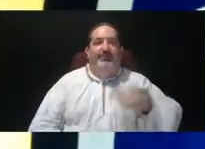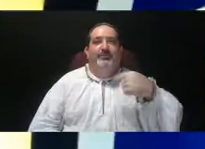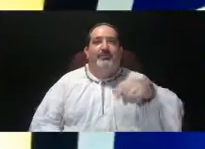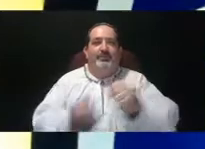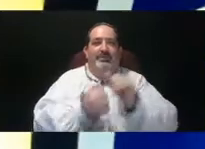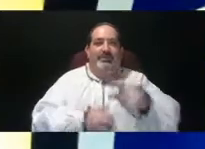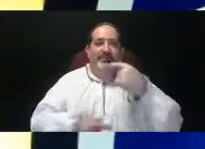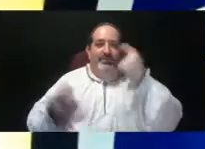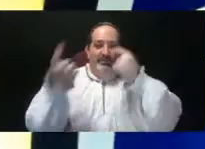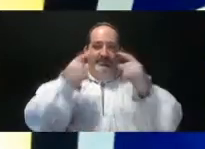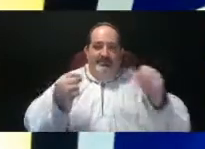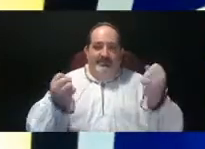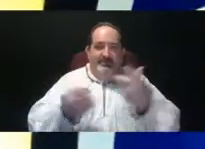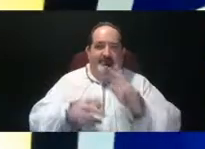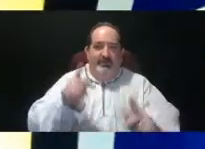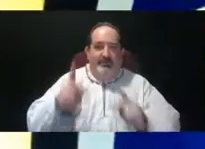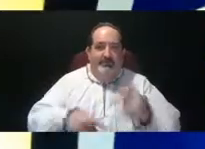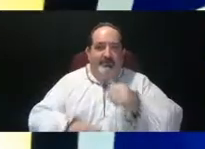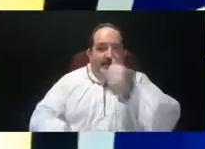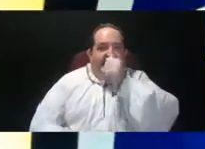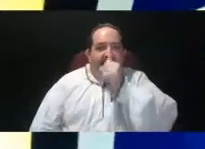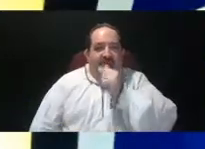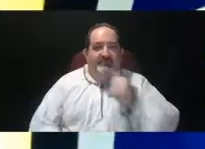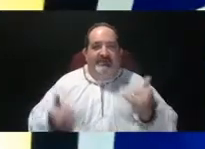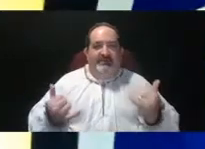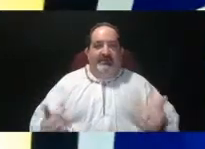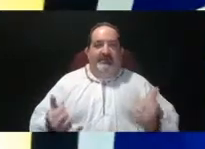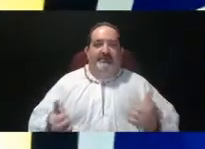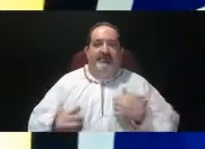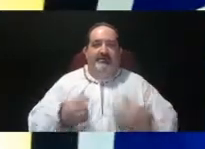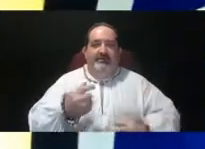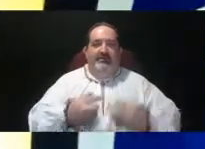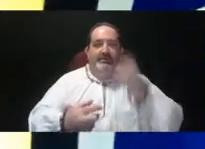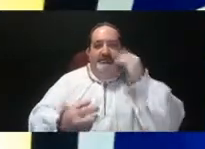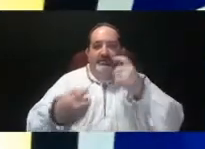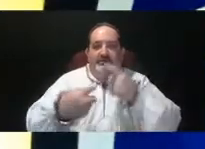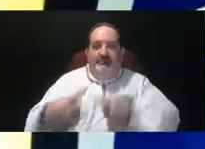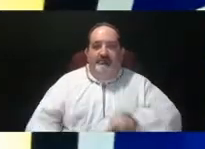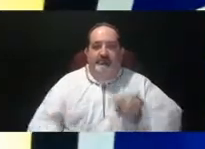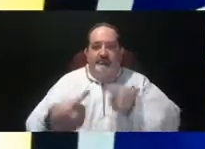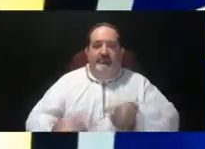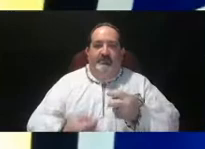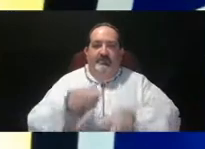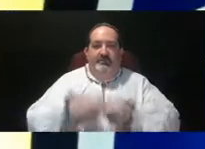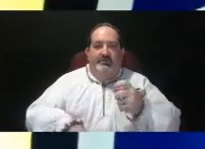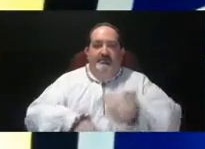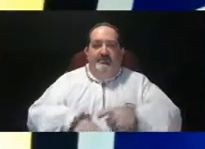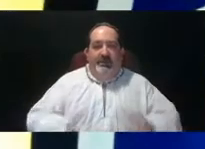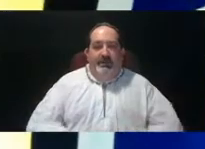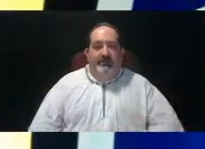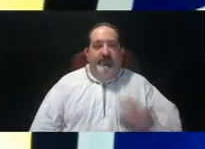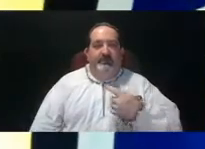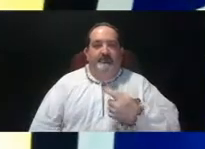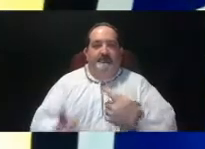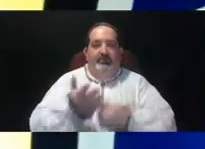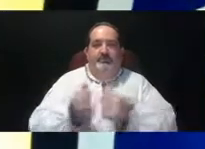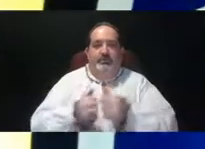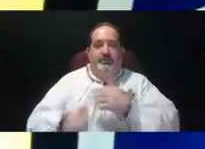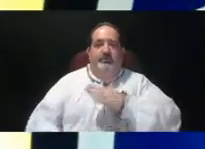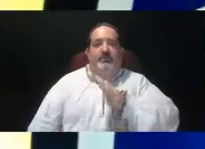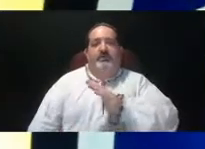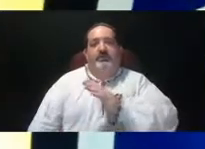some of our populace might be suffering now and having the most difficult times. And in discussing with Her